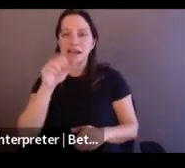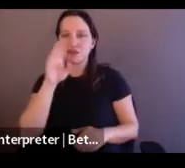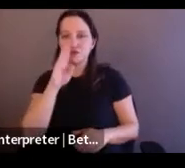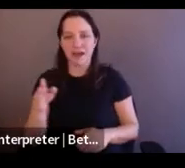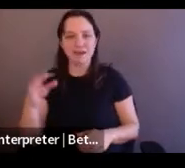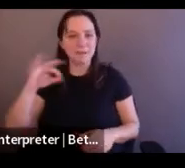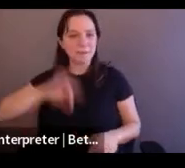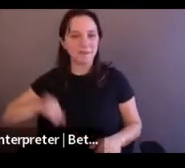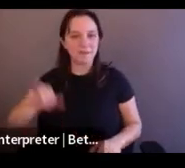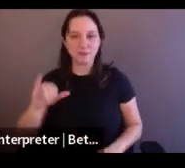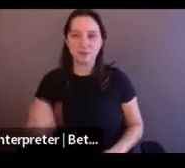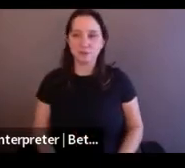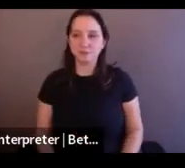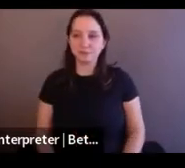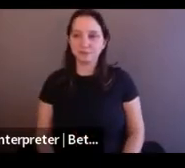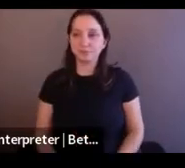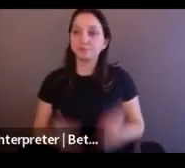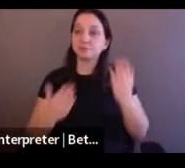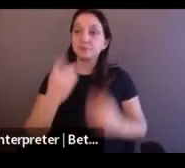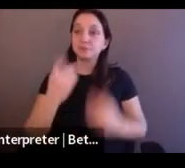Do we have one more person that wants to share?